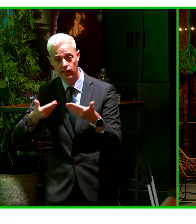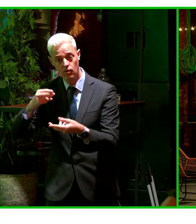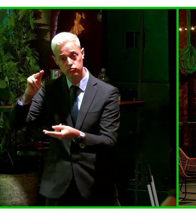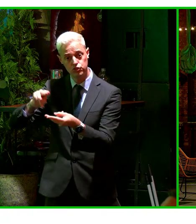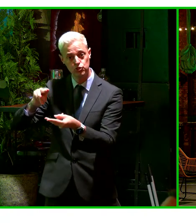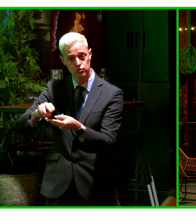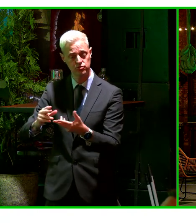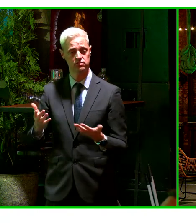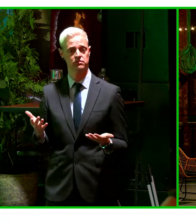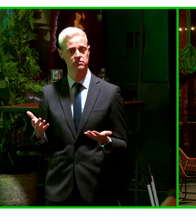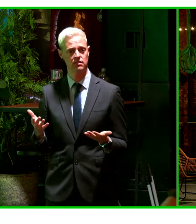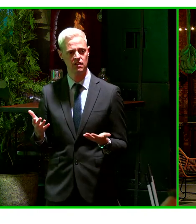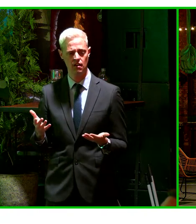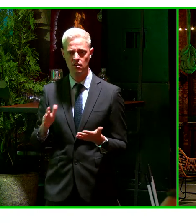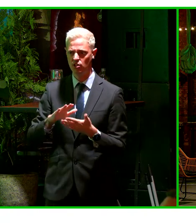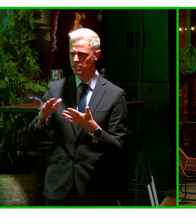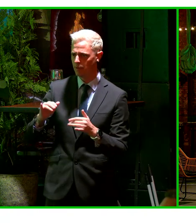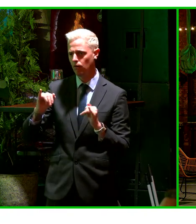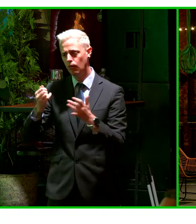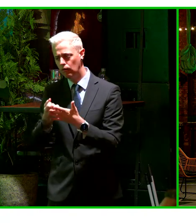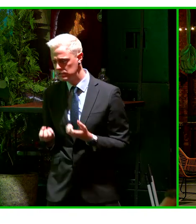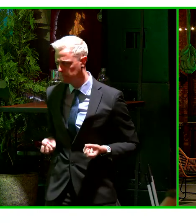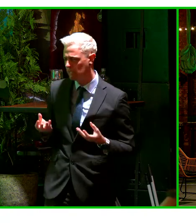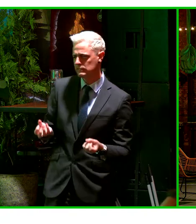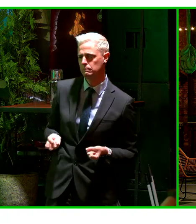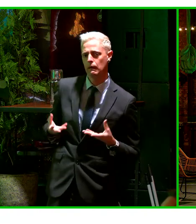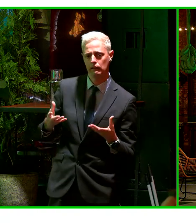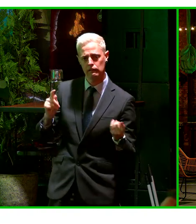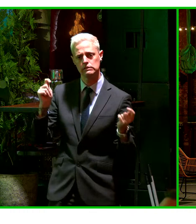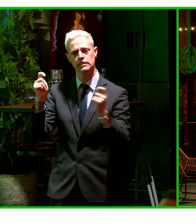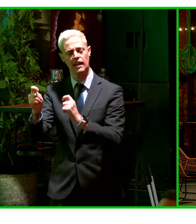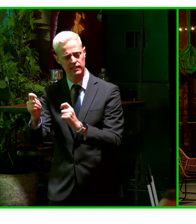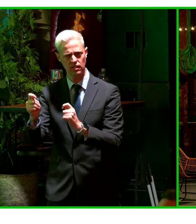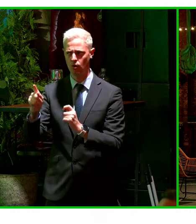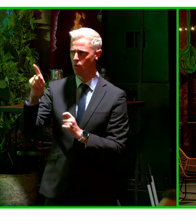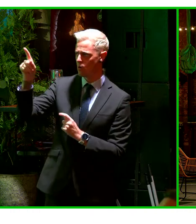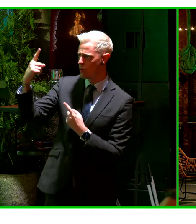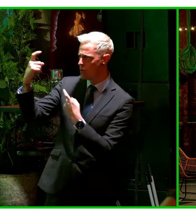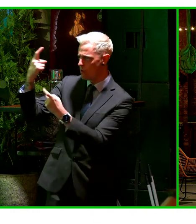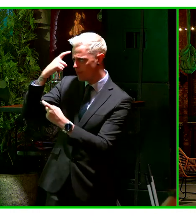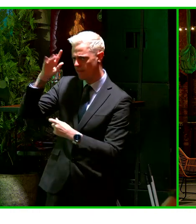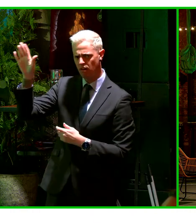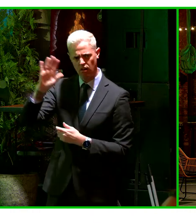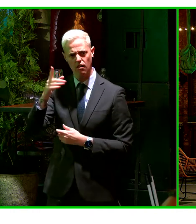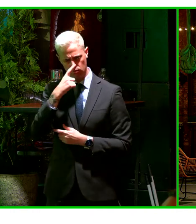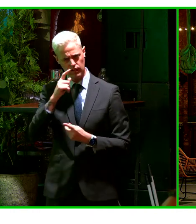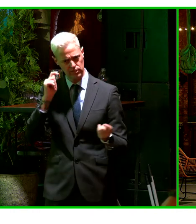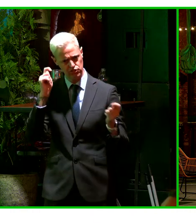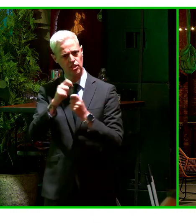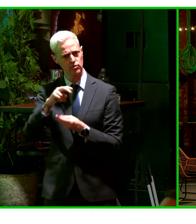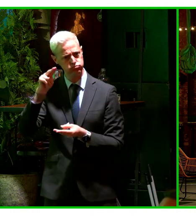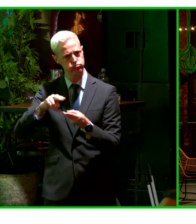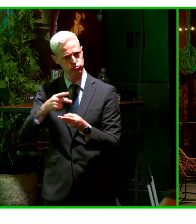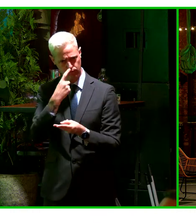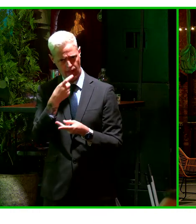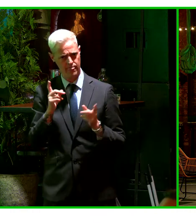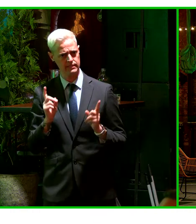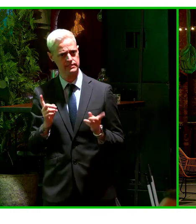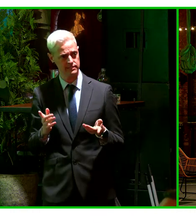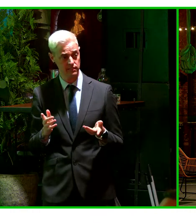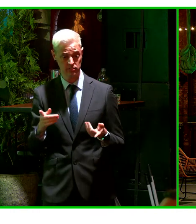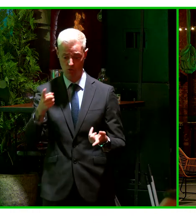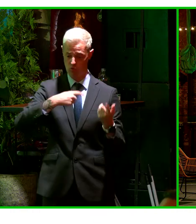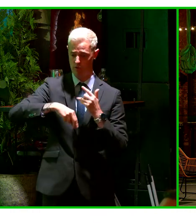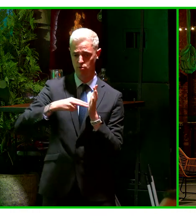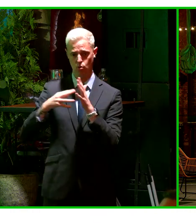than be something about cost and inconvenience, which is, I think, what they're picking up so far. I think we in the Northwest are really well placed to